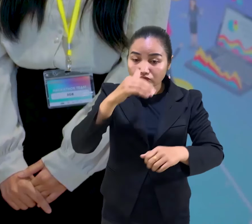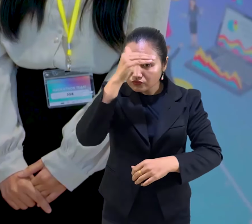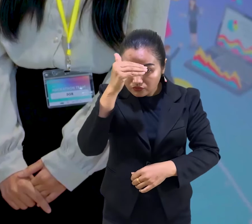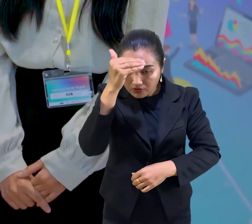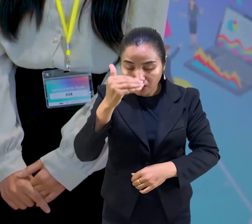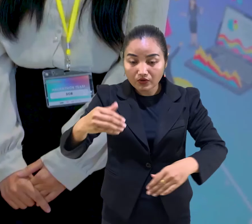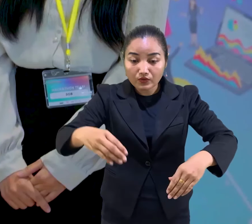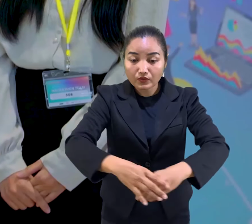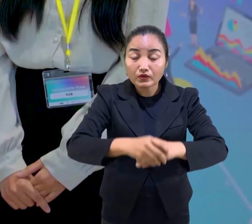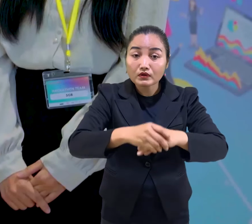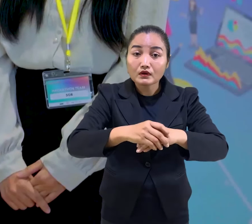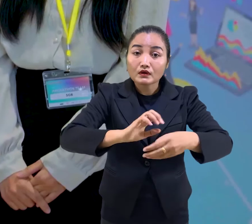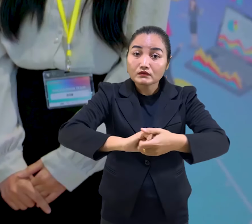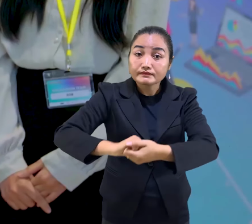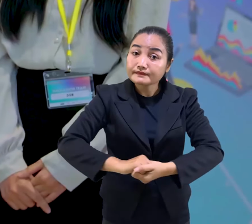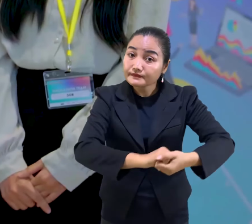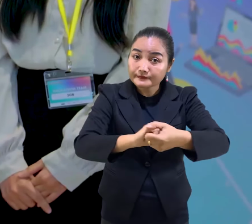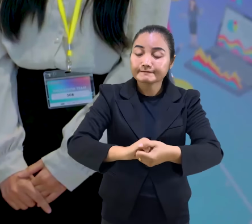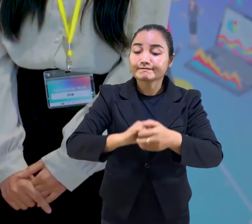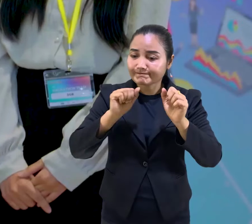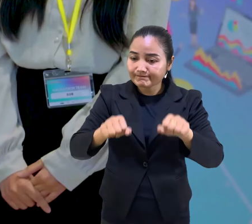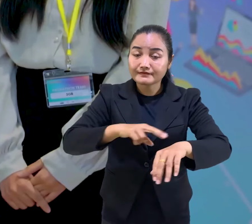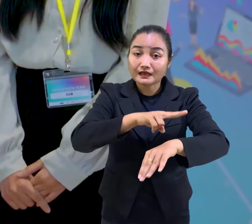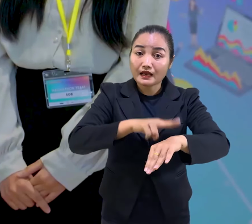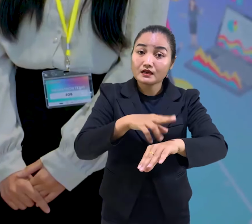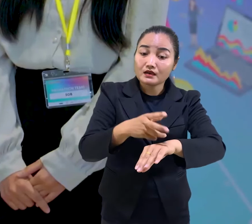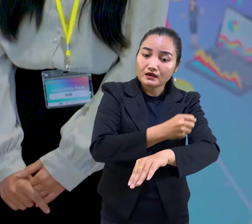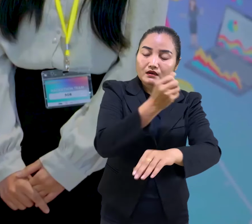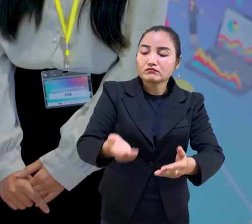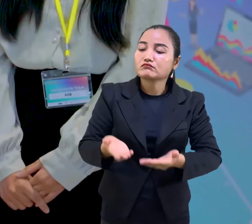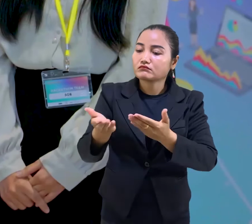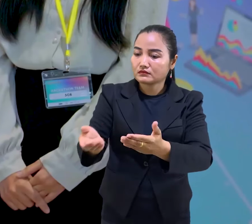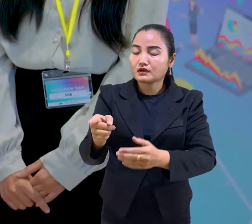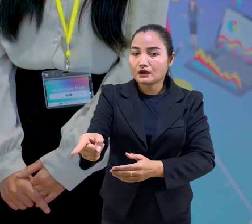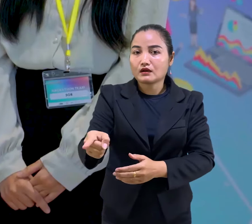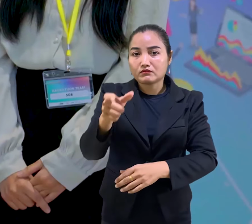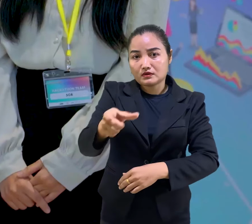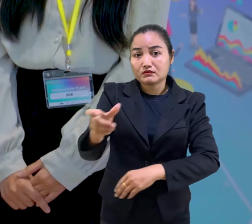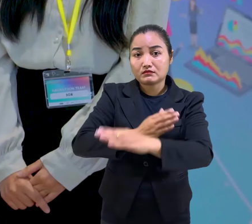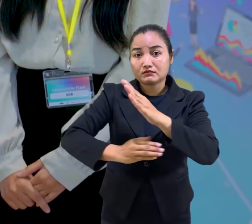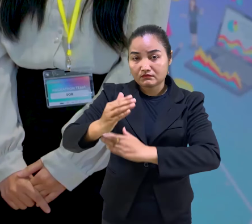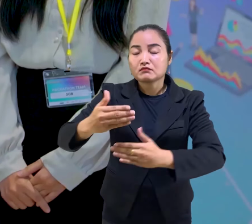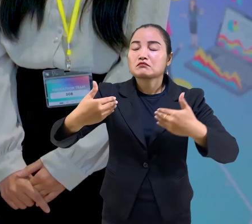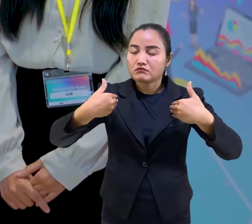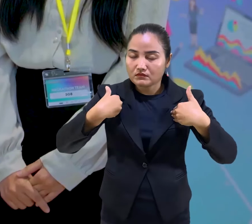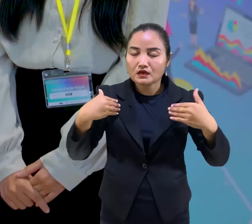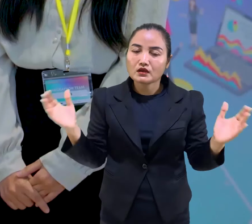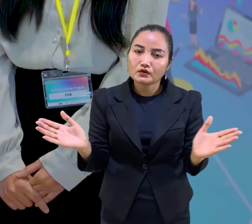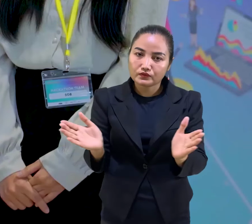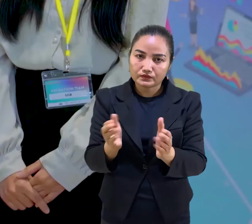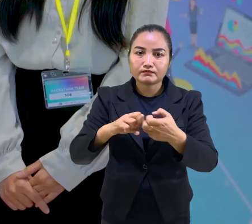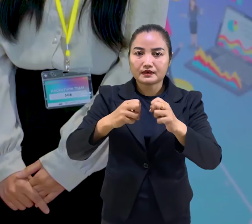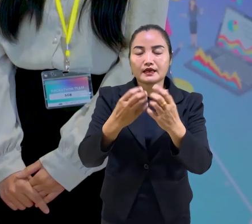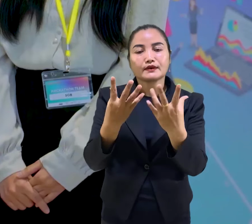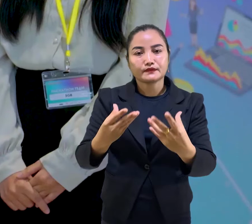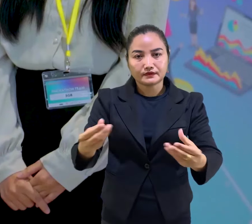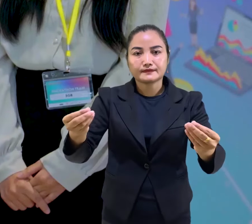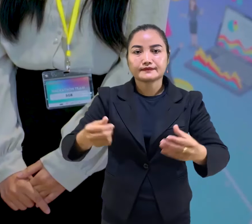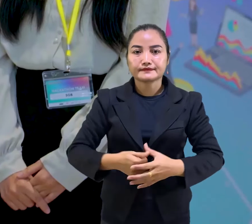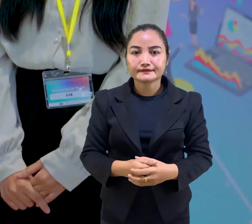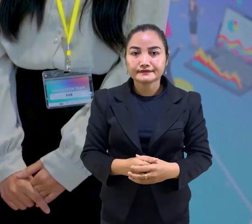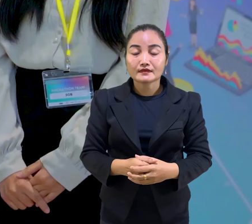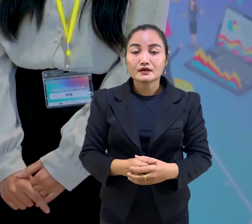take the action on it, because like also we have found some partnerships that open